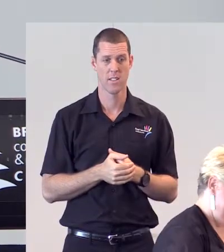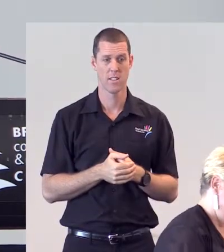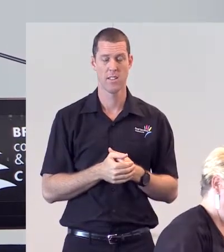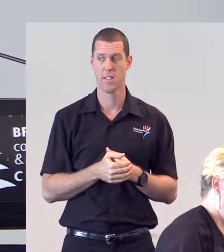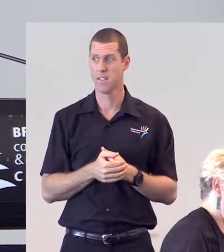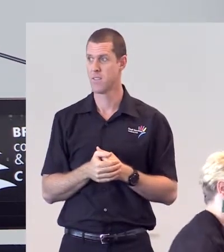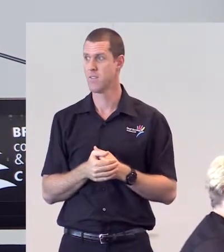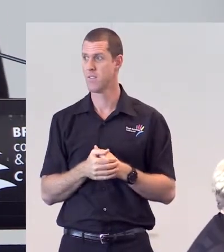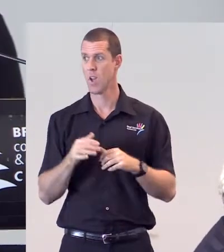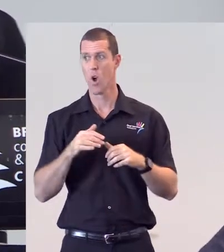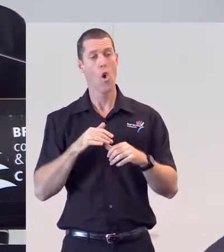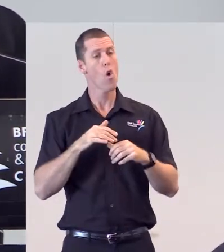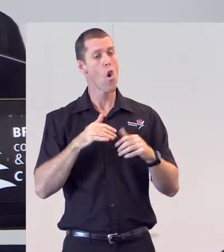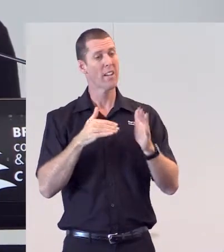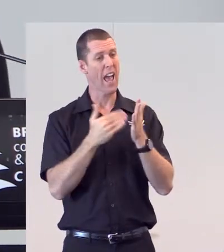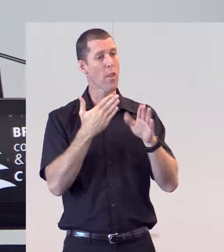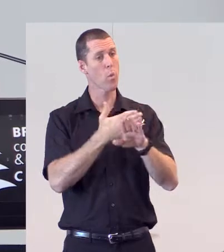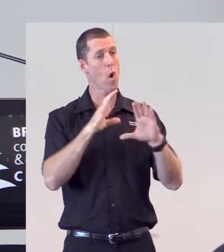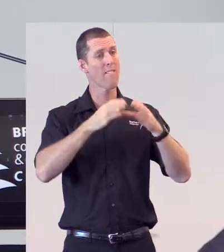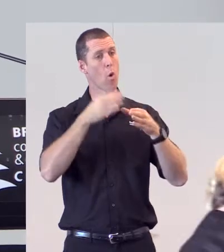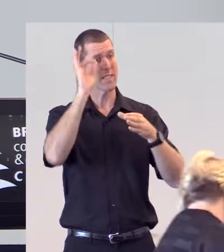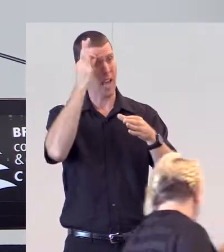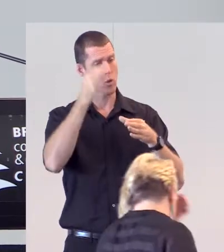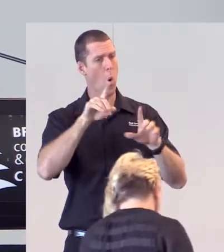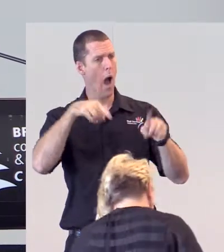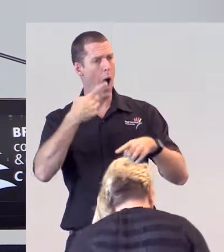Is that we've started trying to look at, well, what does